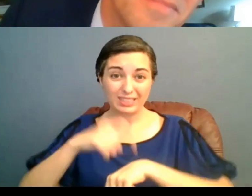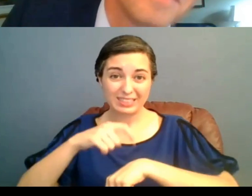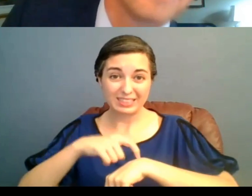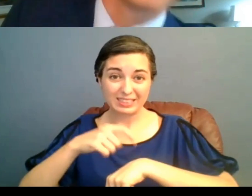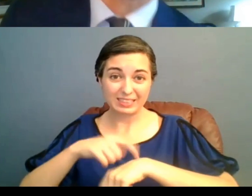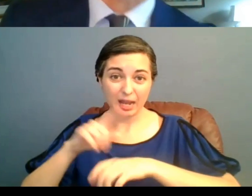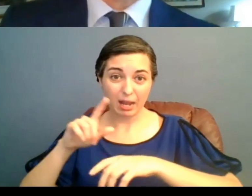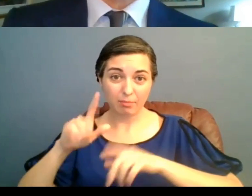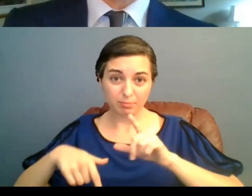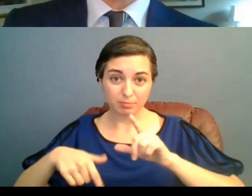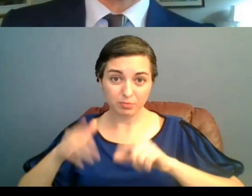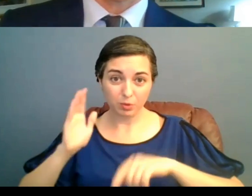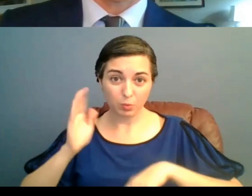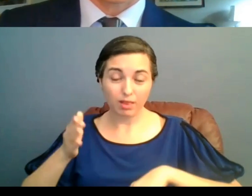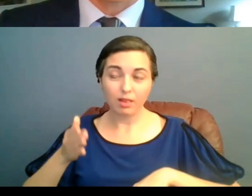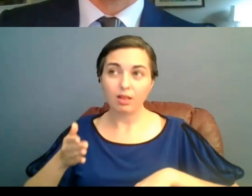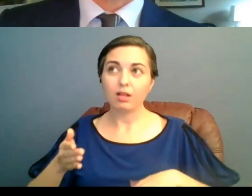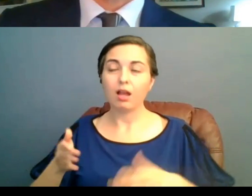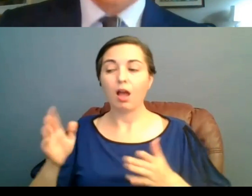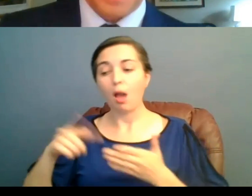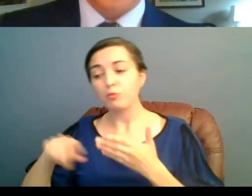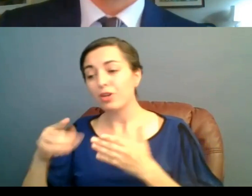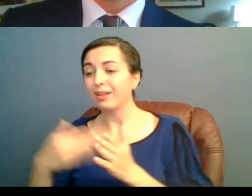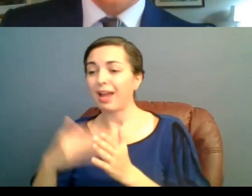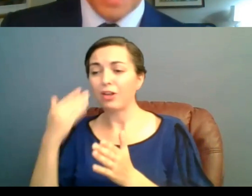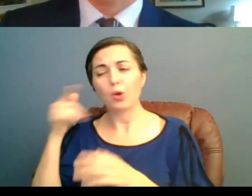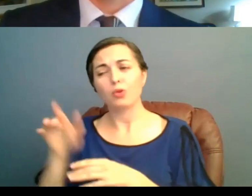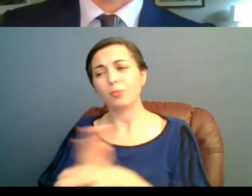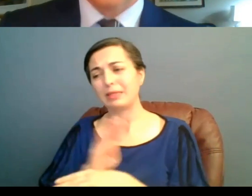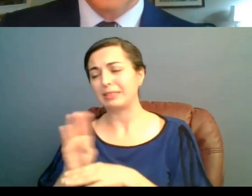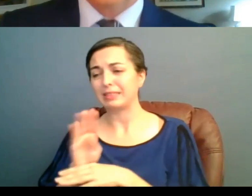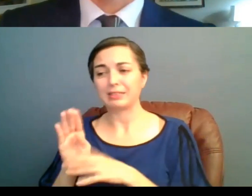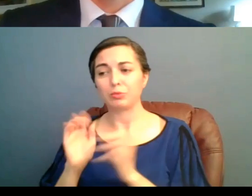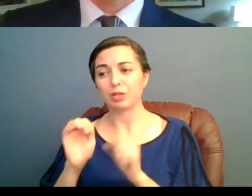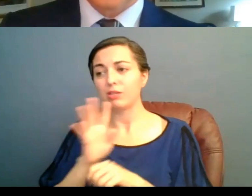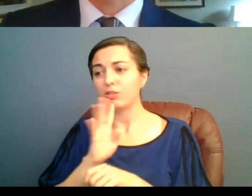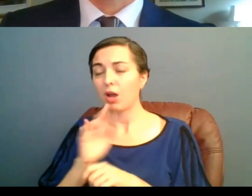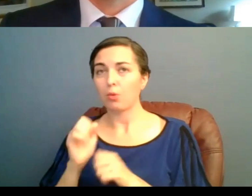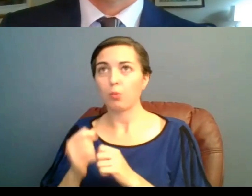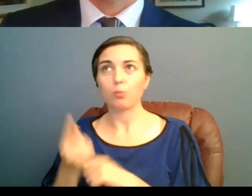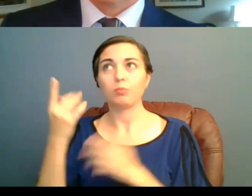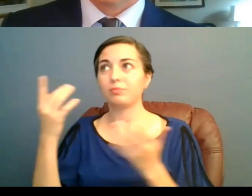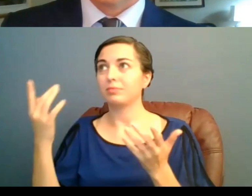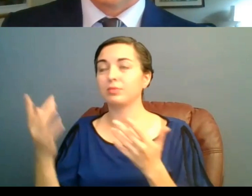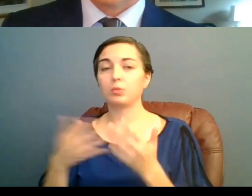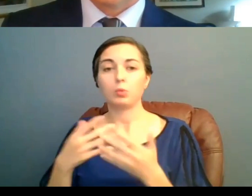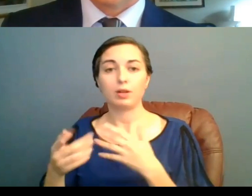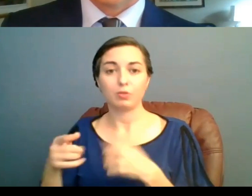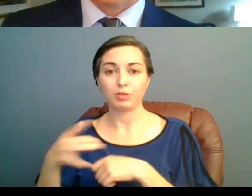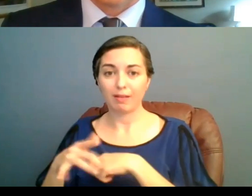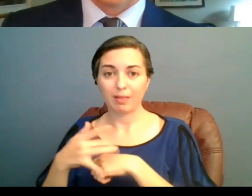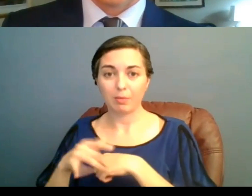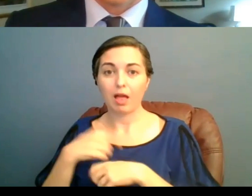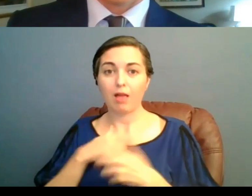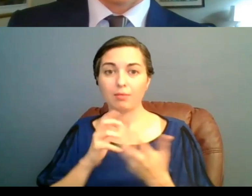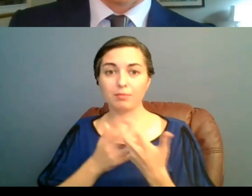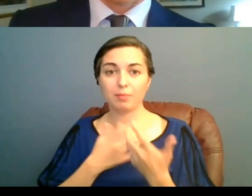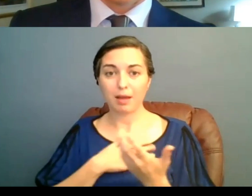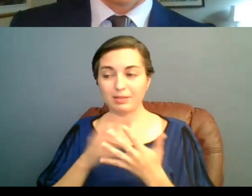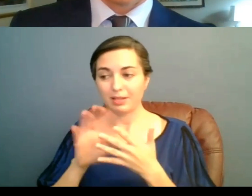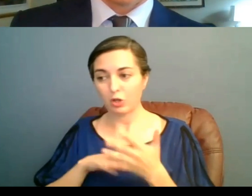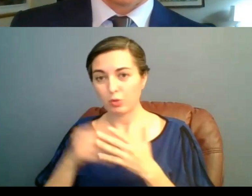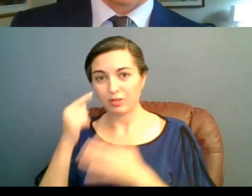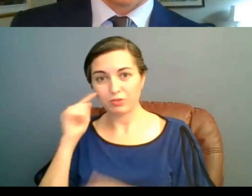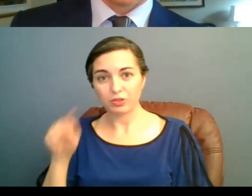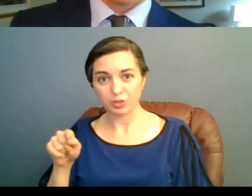hey, just checking in again. I know you're super busy. Can talk whenever you want. Like, I'll accommodate my schedule for you. Just like